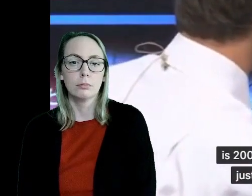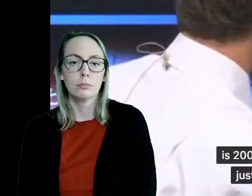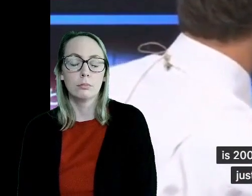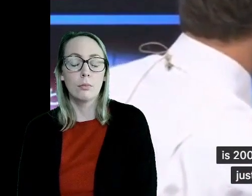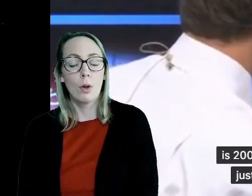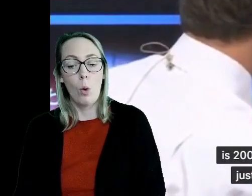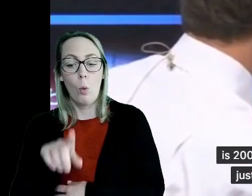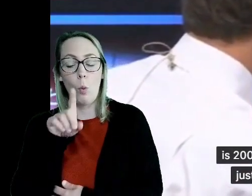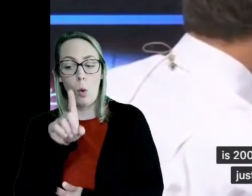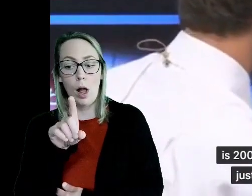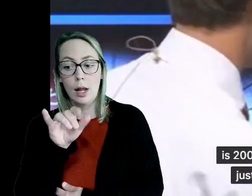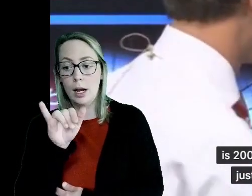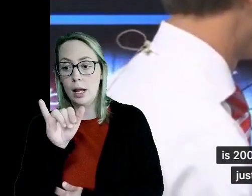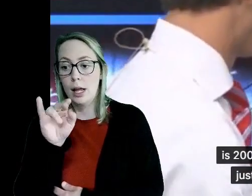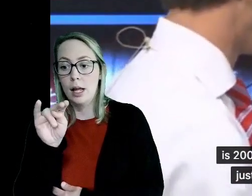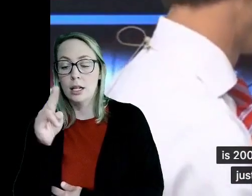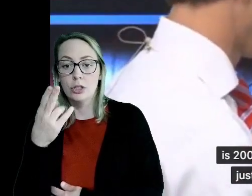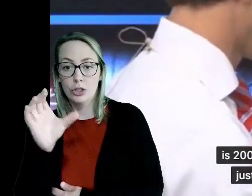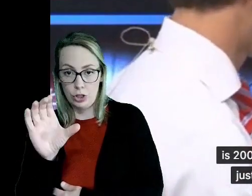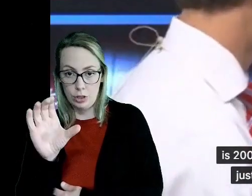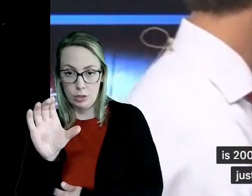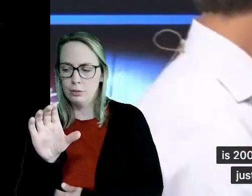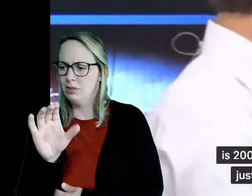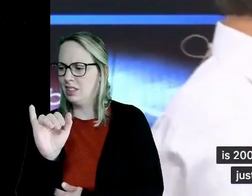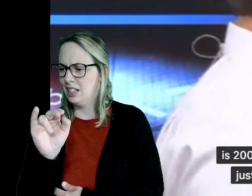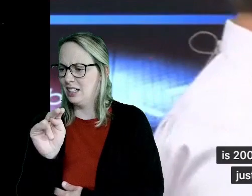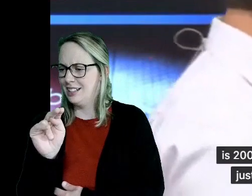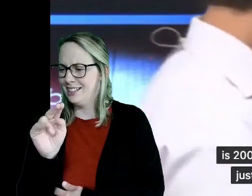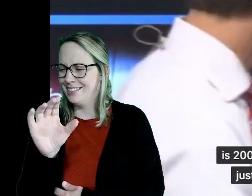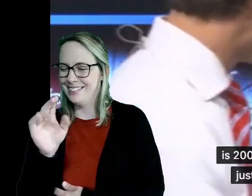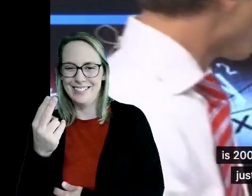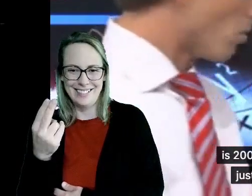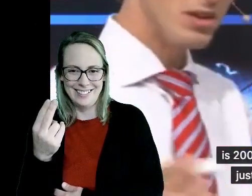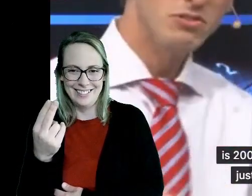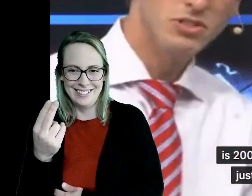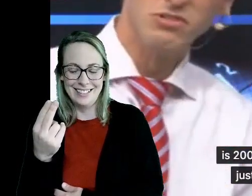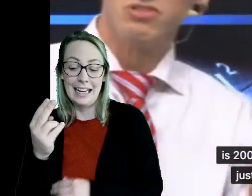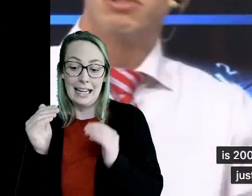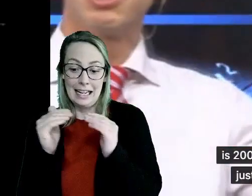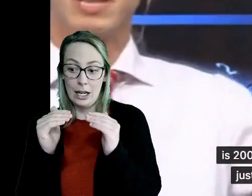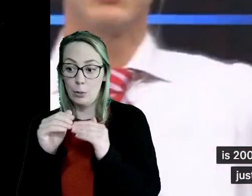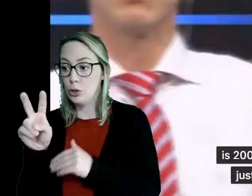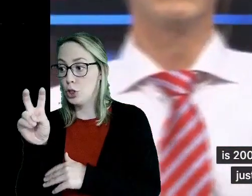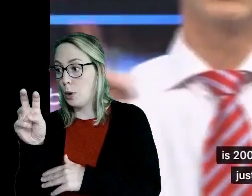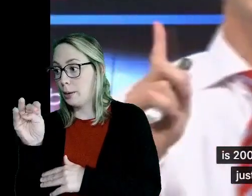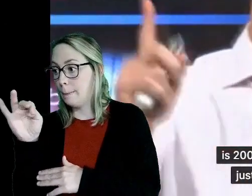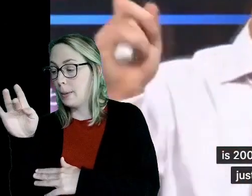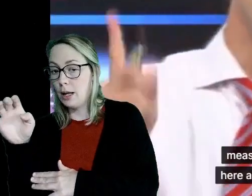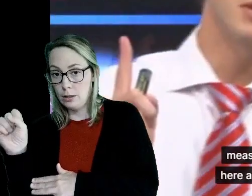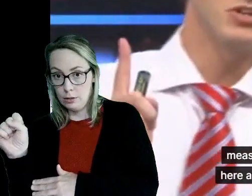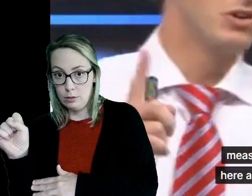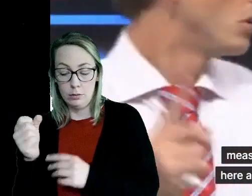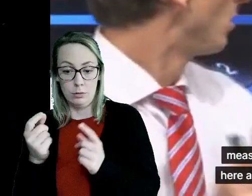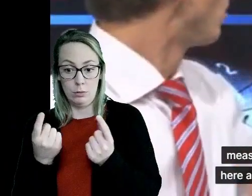is 200 miles. Right? So what you do is you just take your ruler and